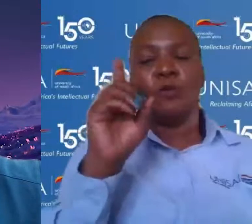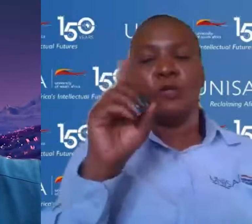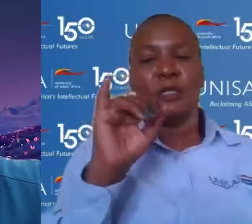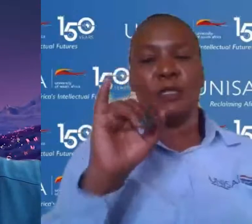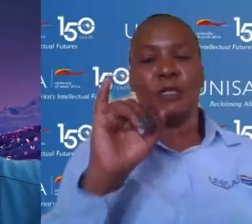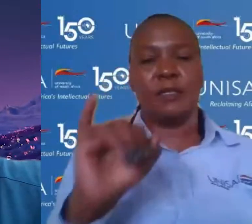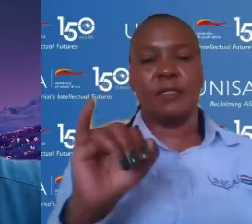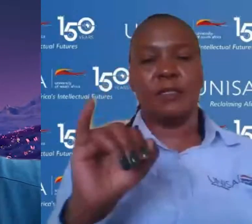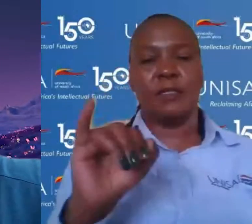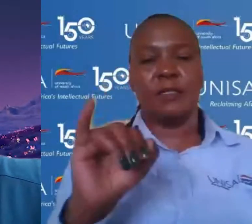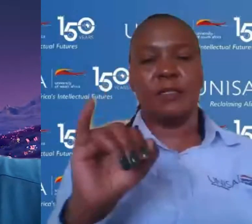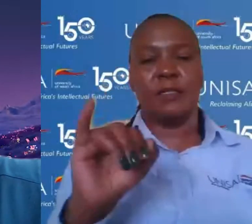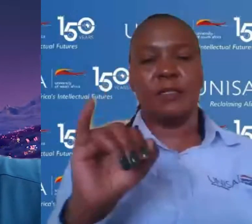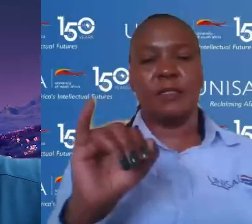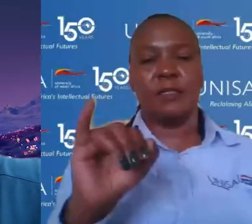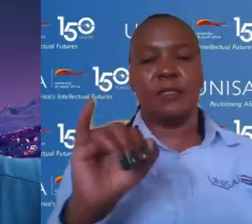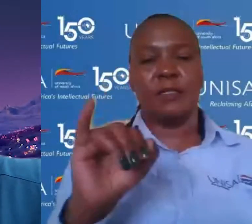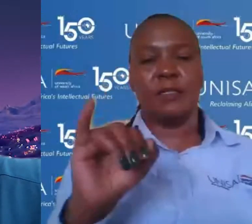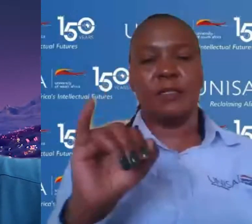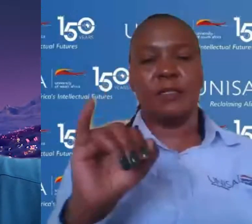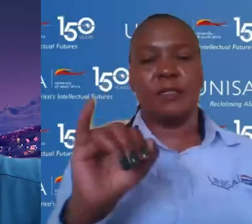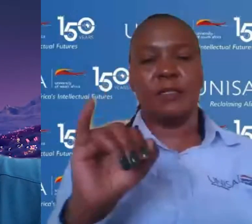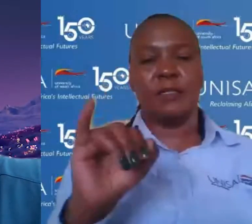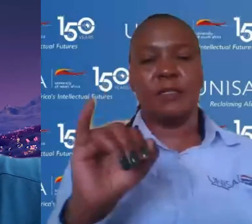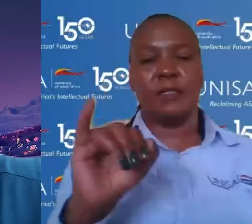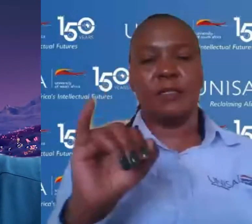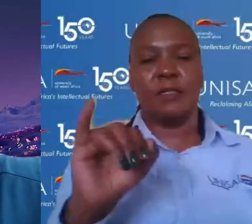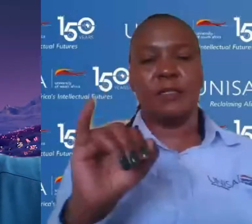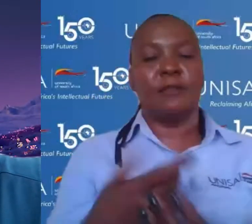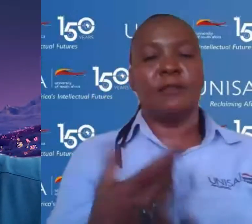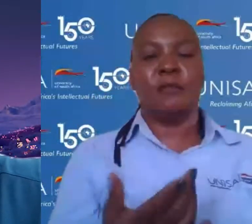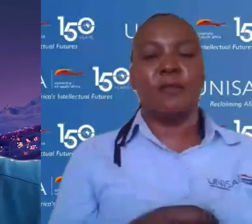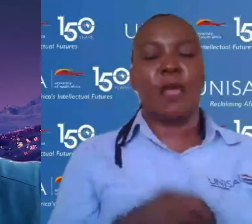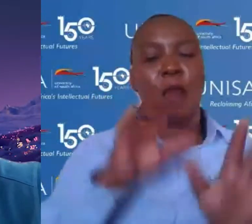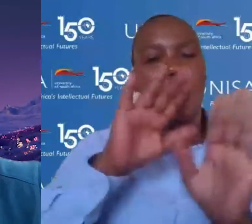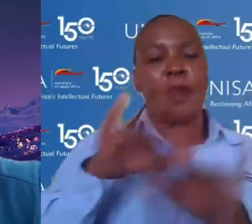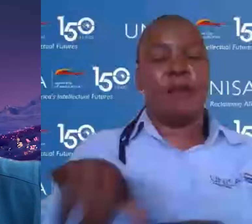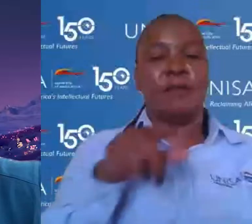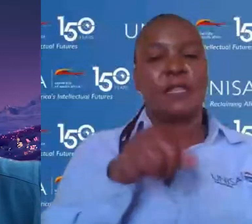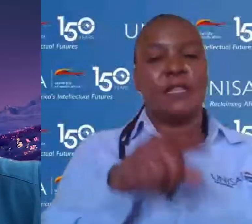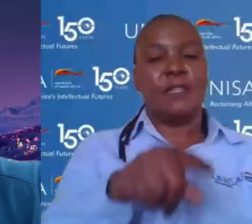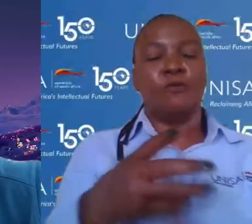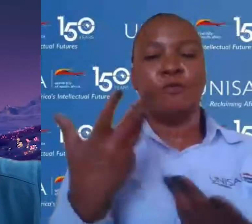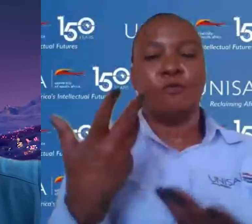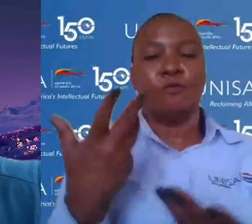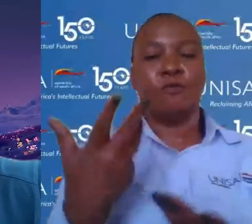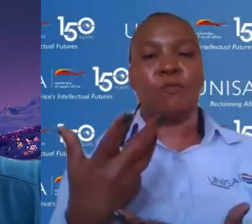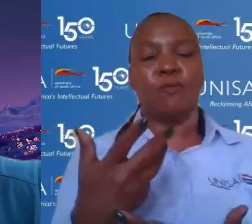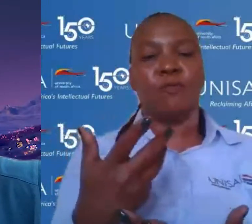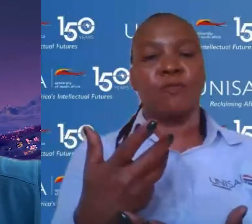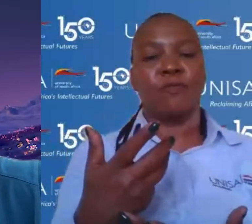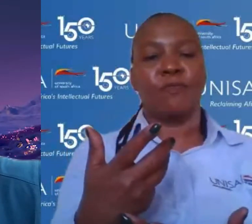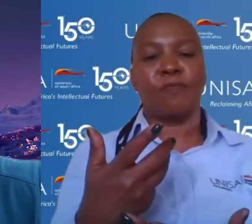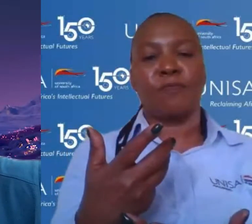of debt. Please, I will leave this one for